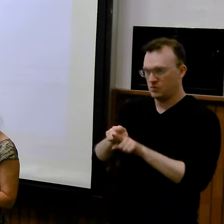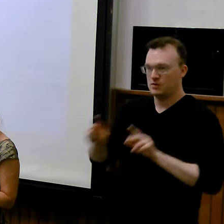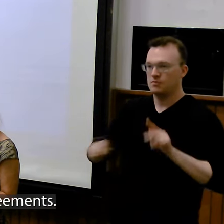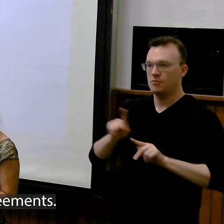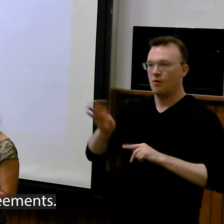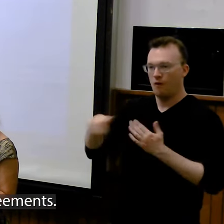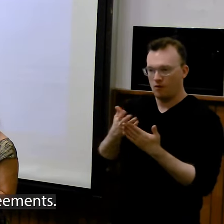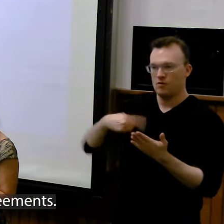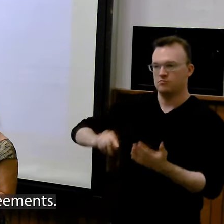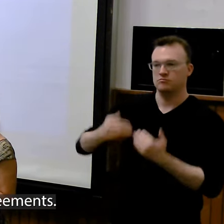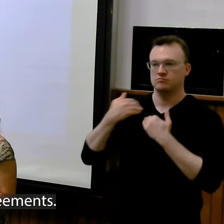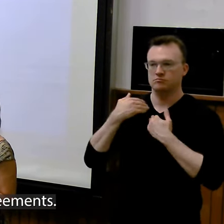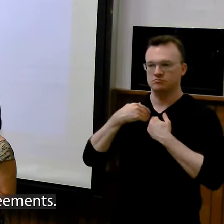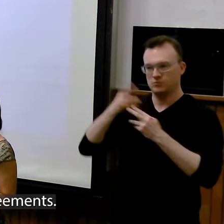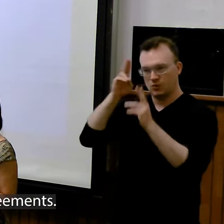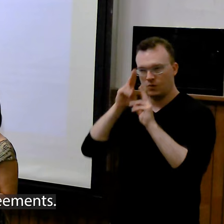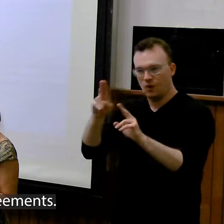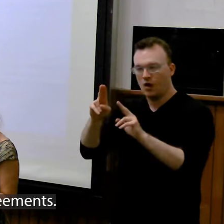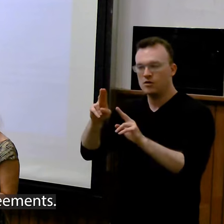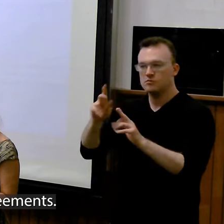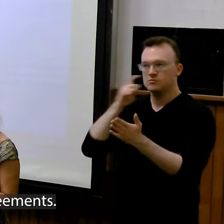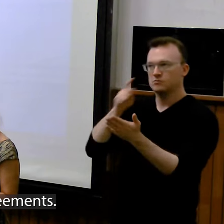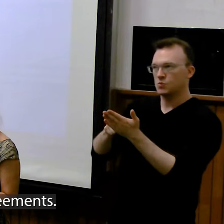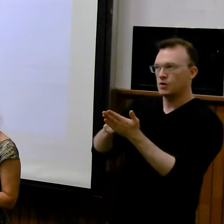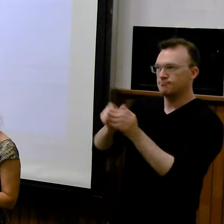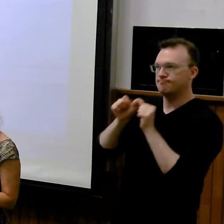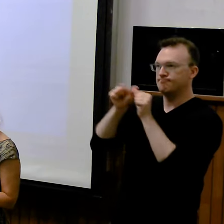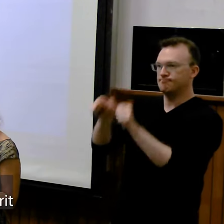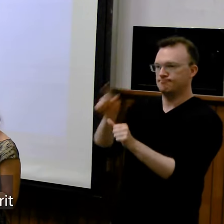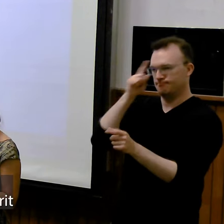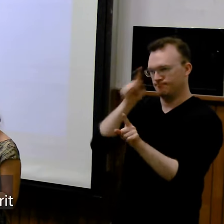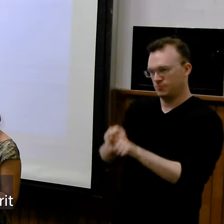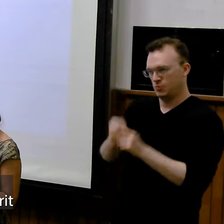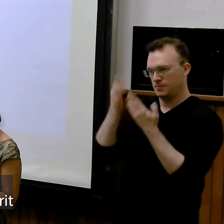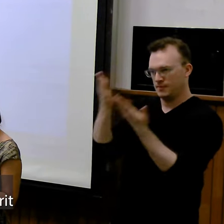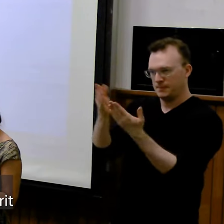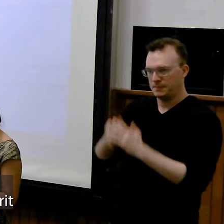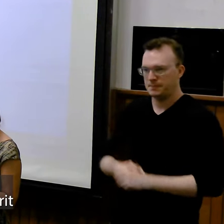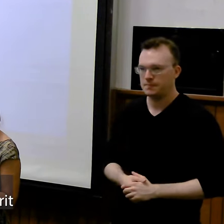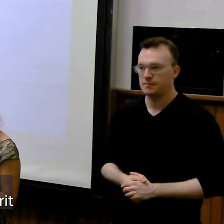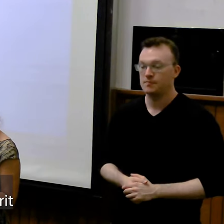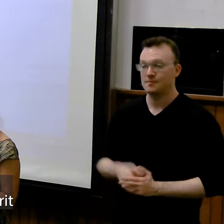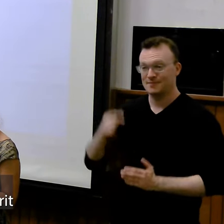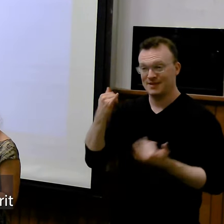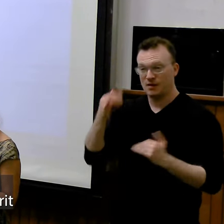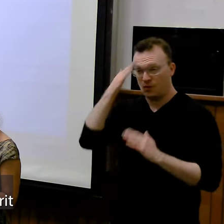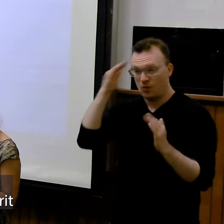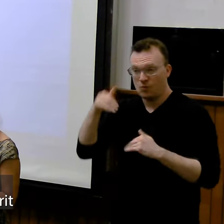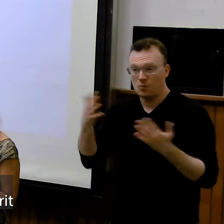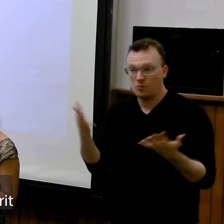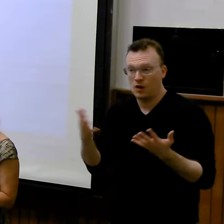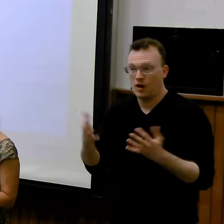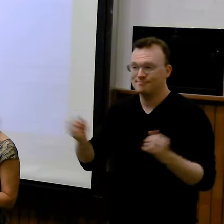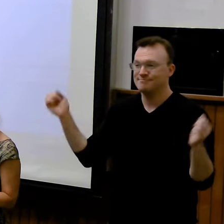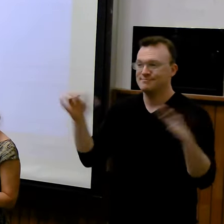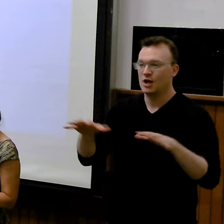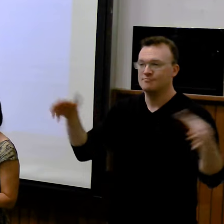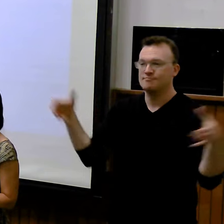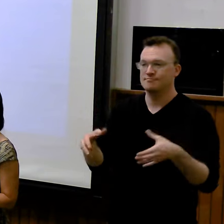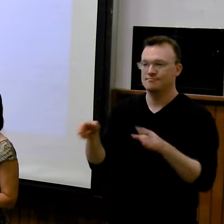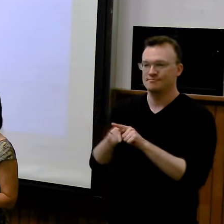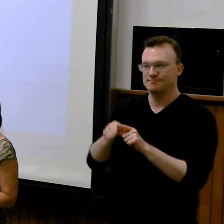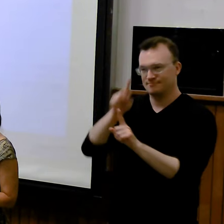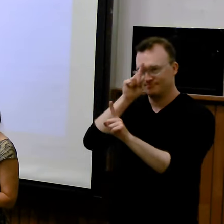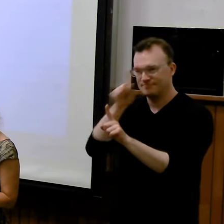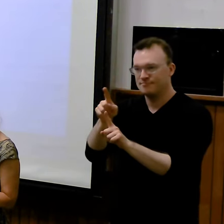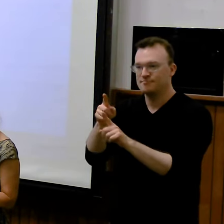all responsible for honoring and upholding these agreements. My hope for today is that we gather in the same spirit of these agreements